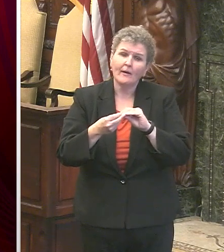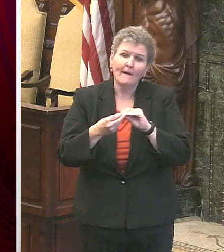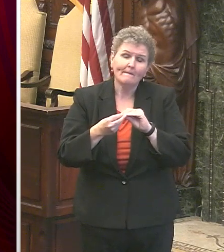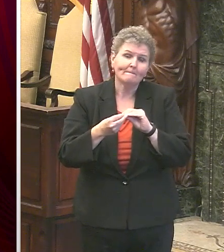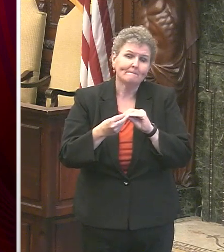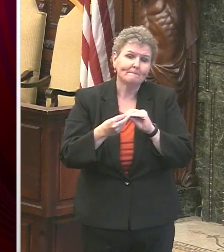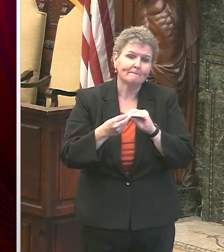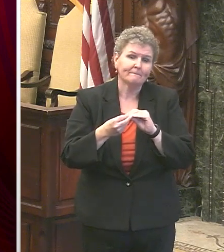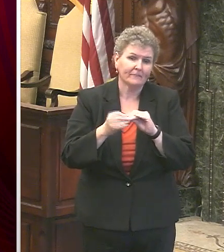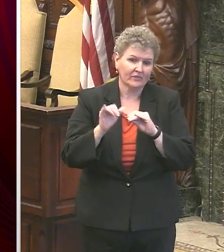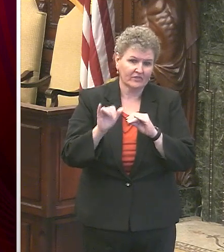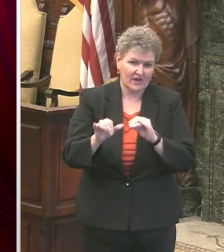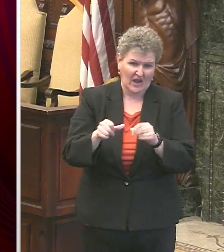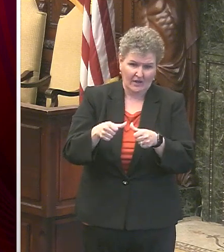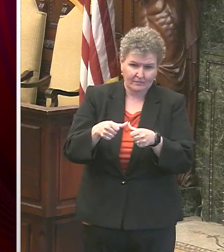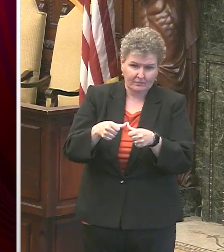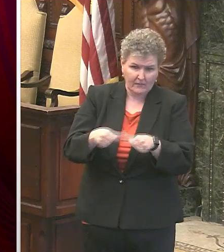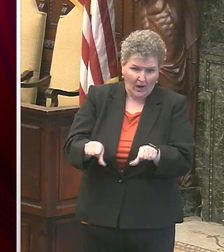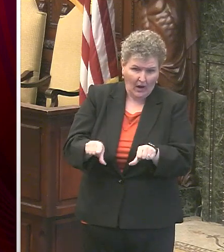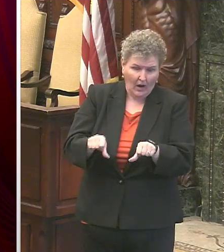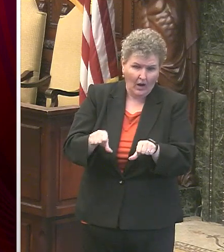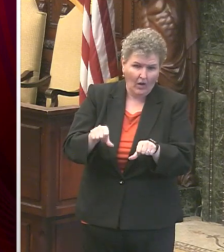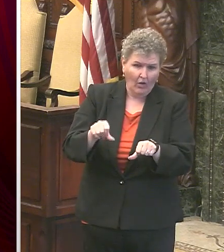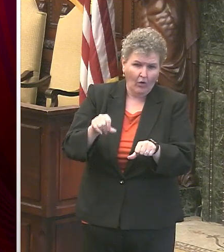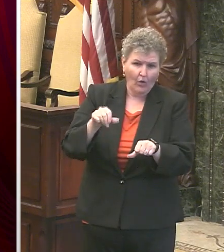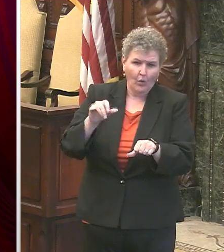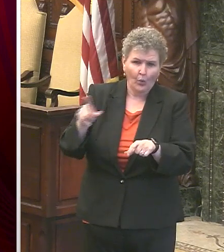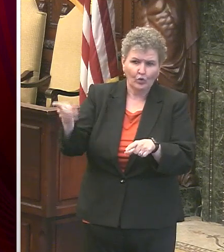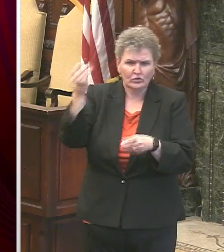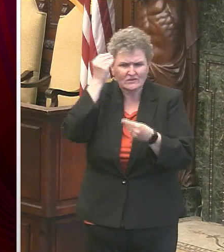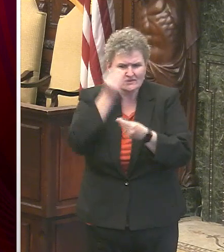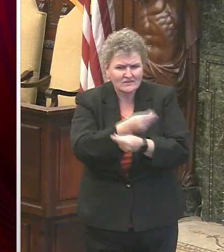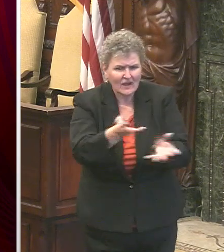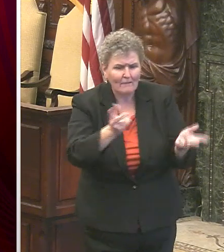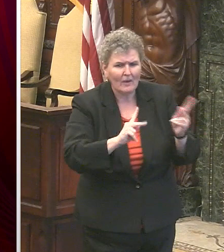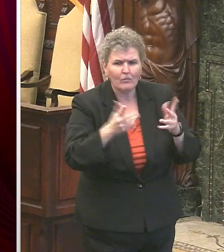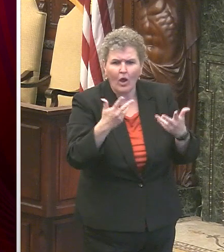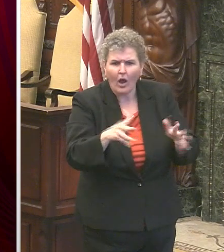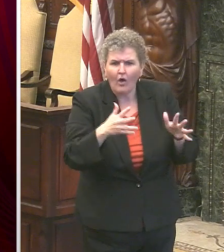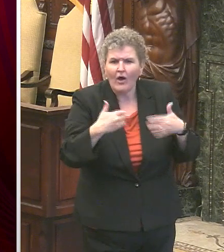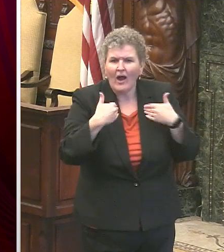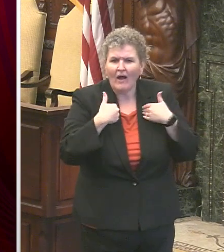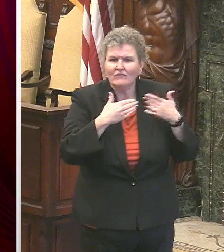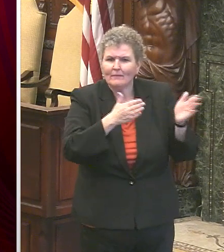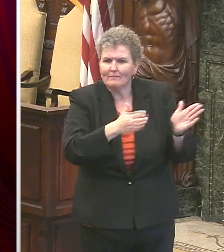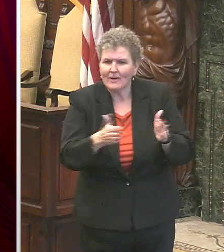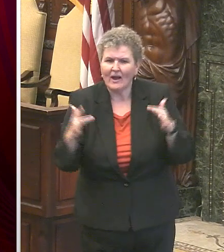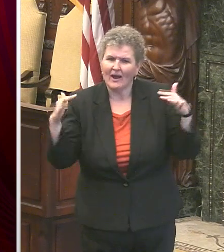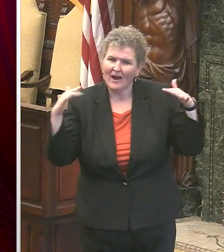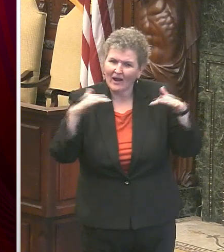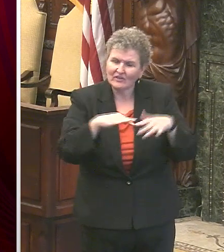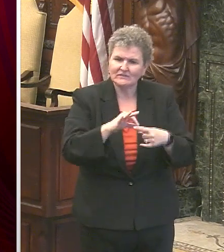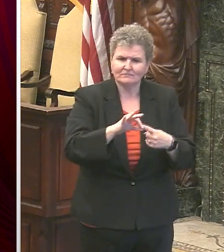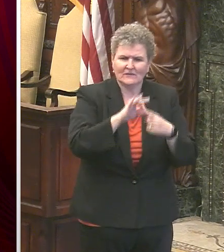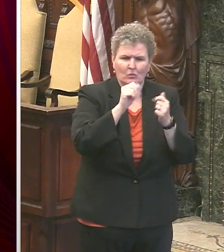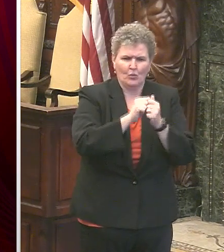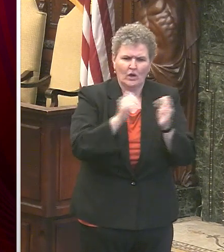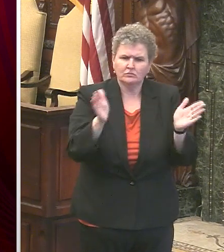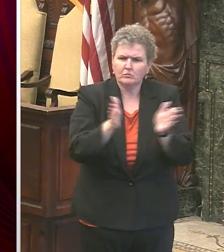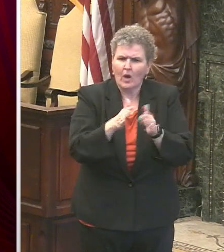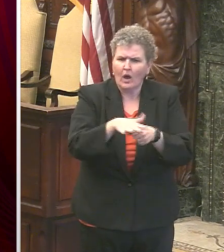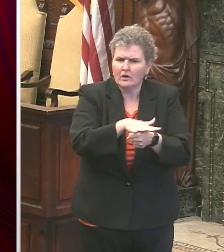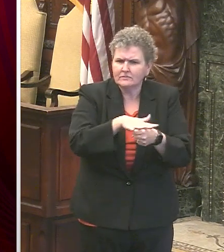a deposit, or I guess, what are you telling people who have already planned gatherings, particularly at the smaller